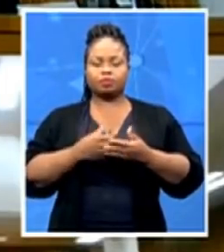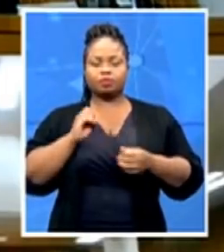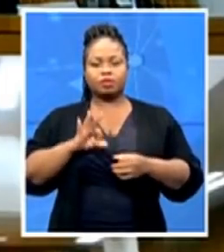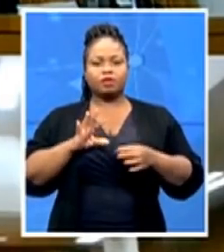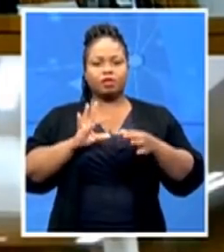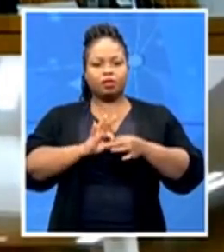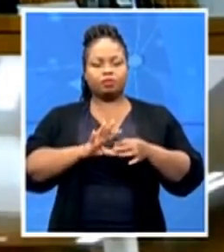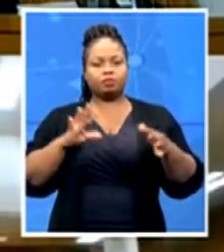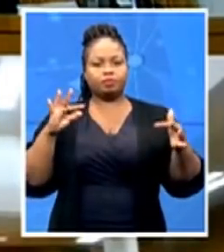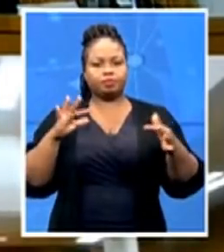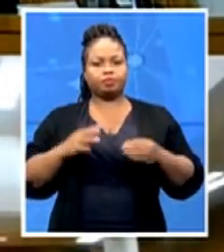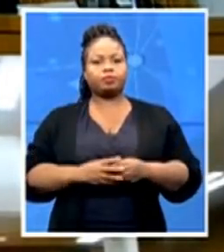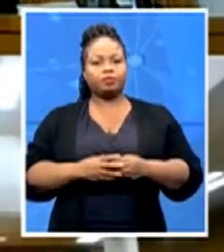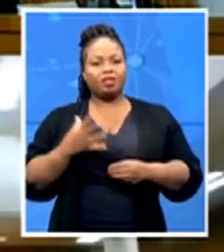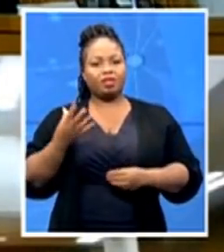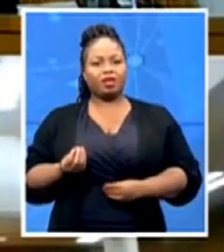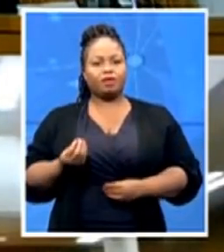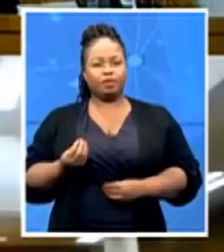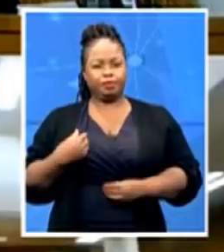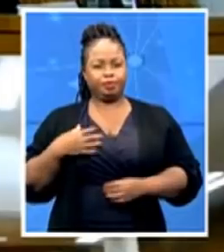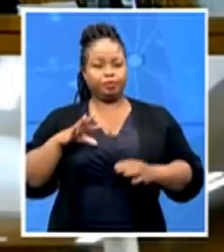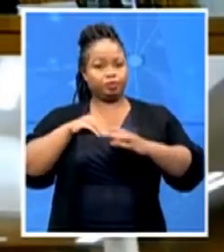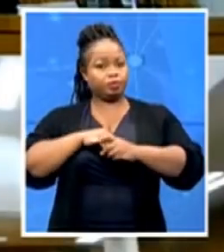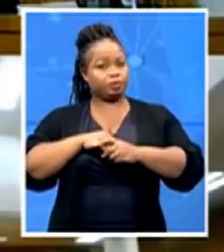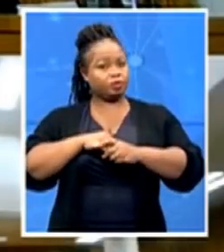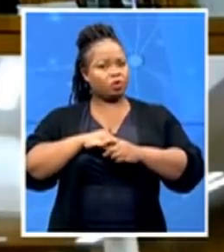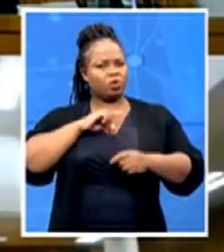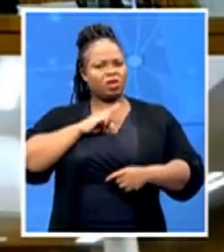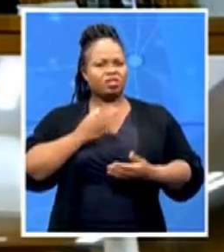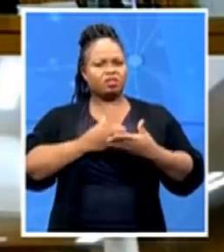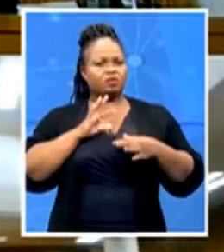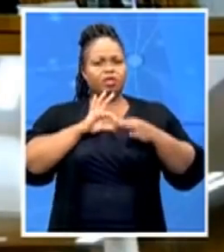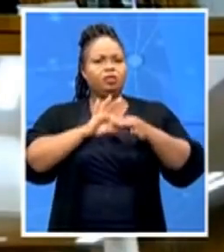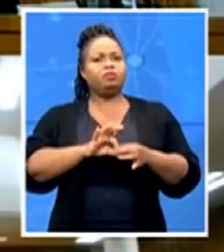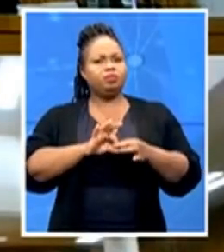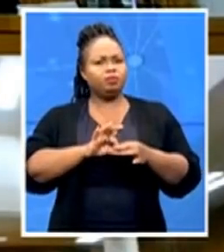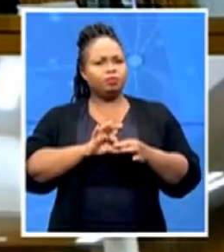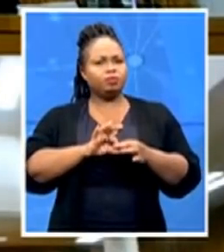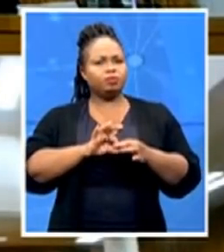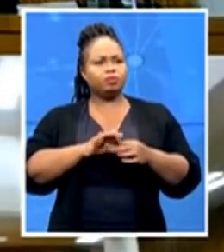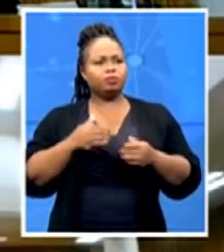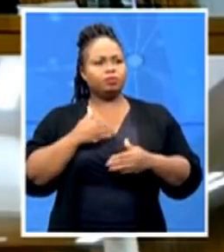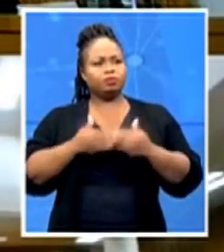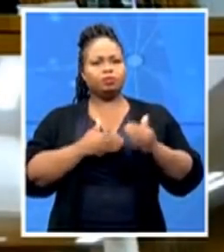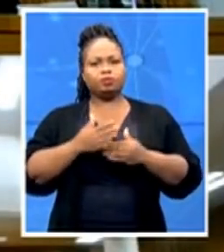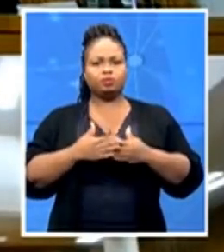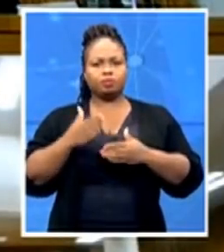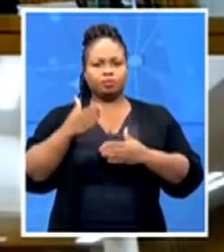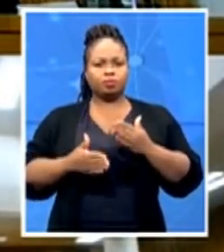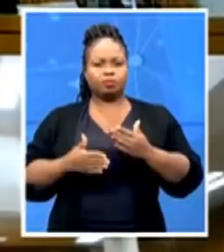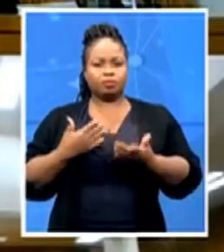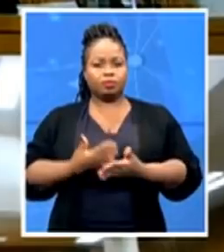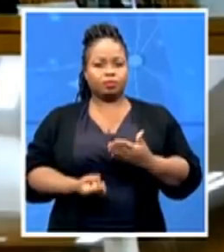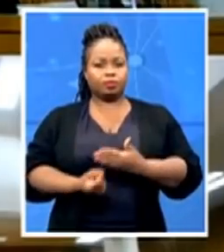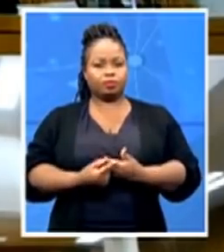means, is so unrelated to the end as to taint the whole process with irrationality. We submit that